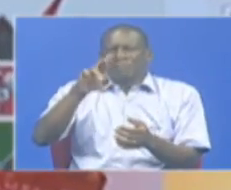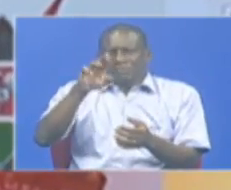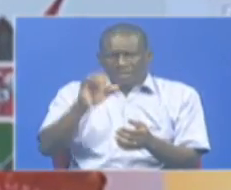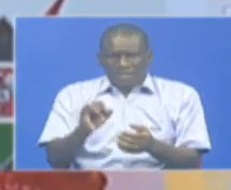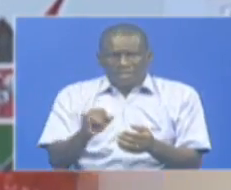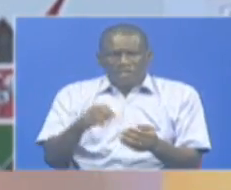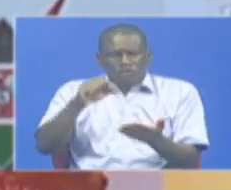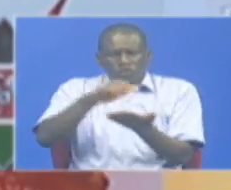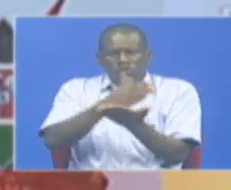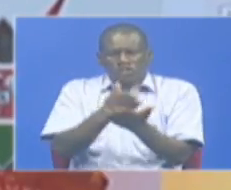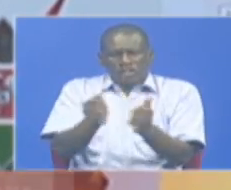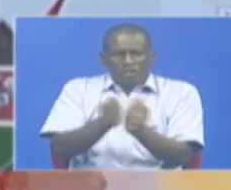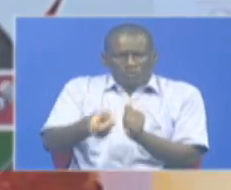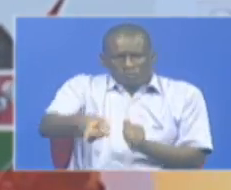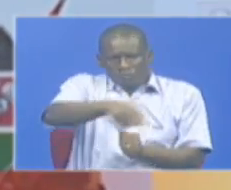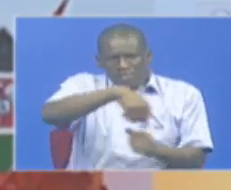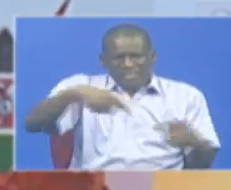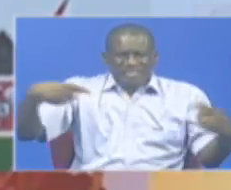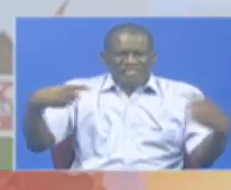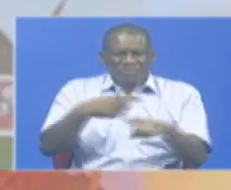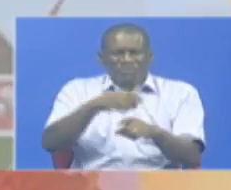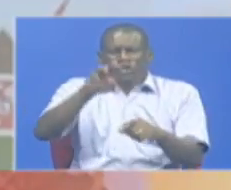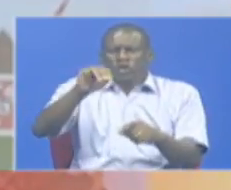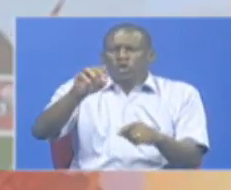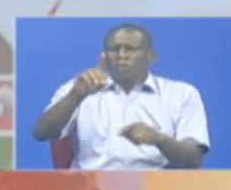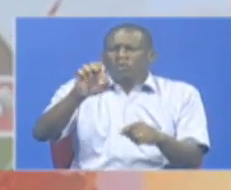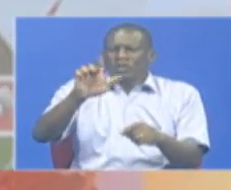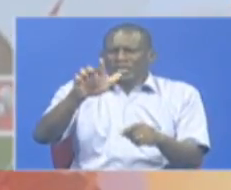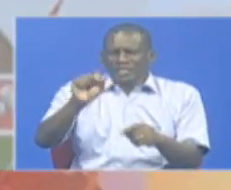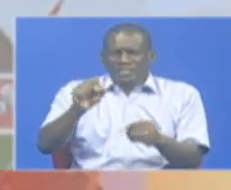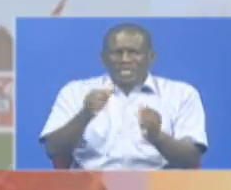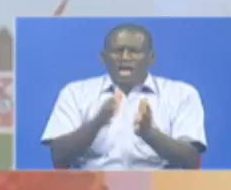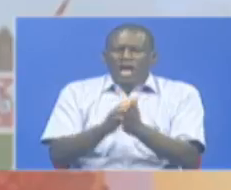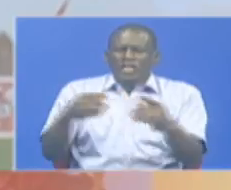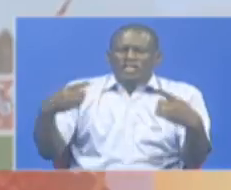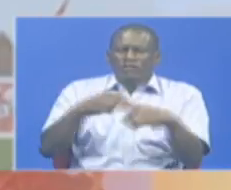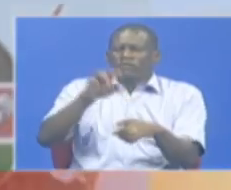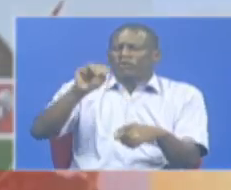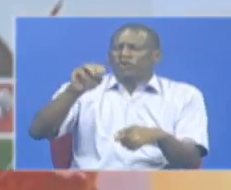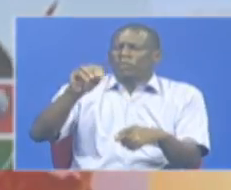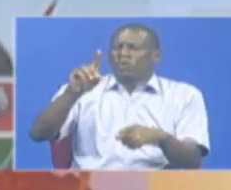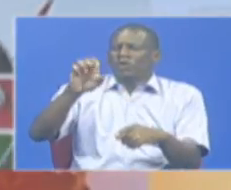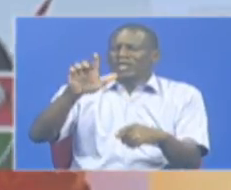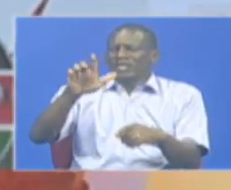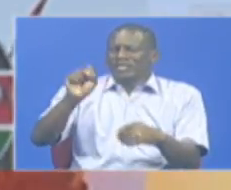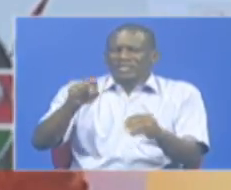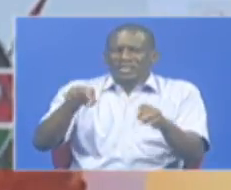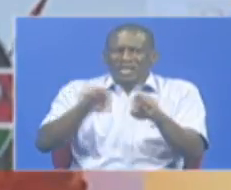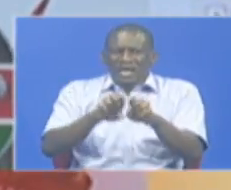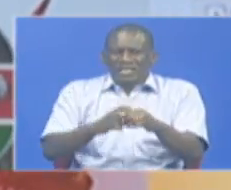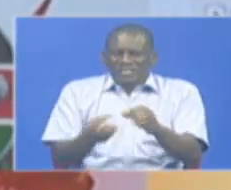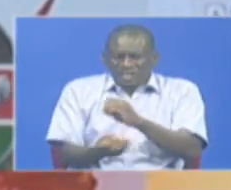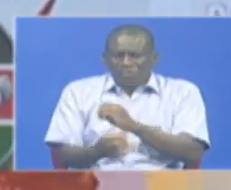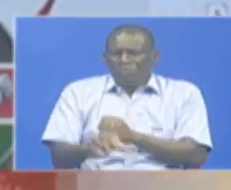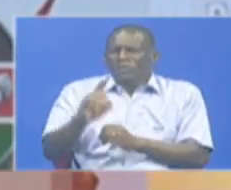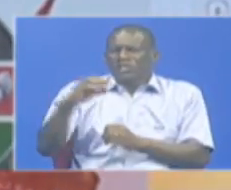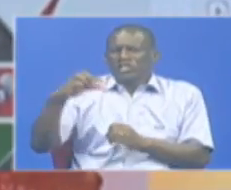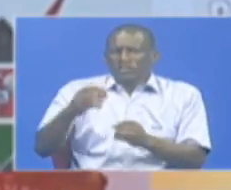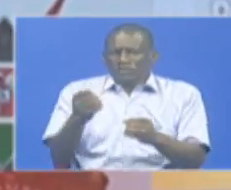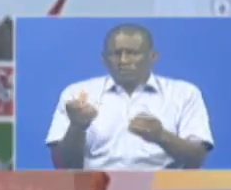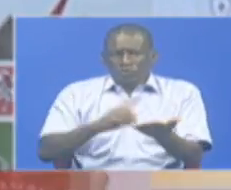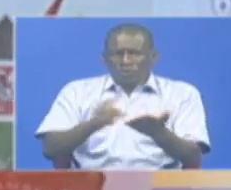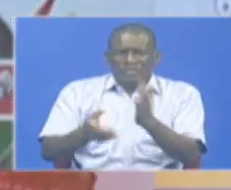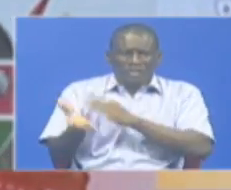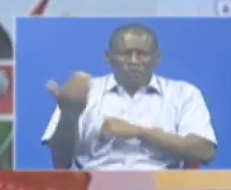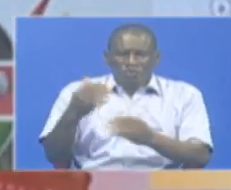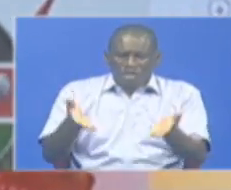with us their different models, and the models stand as was articulated by the DG a few weeks ago. Now,